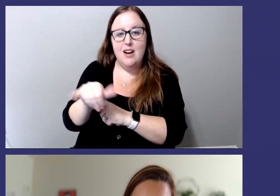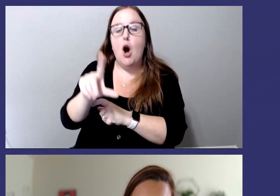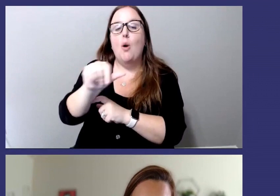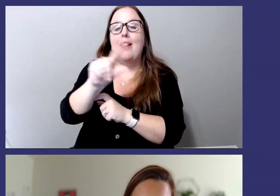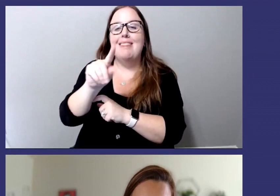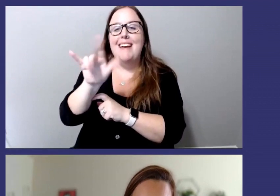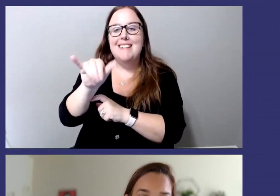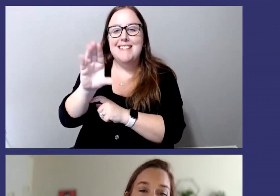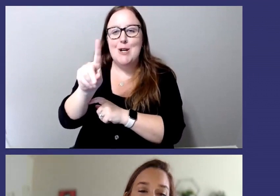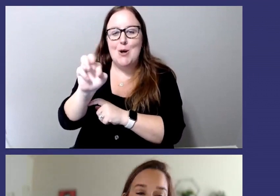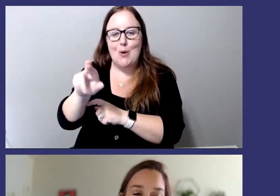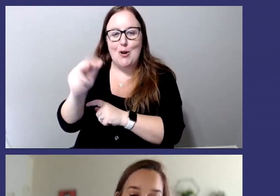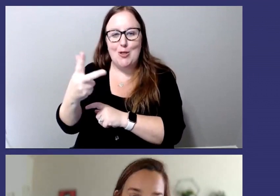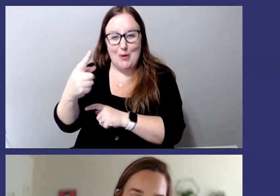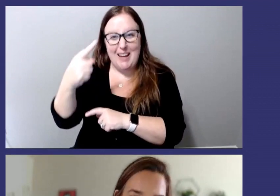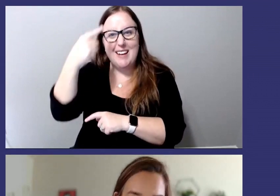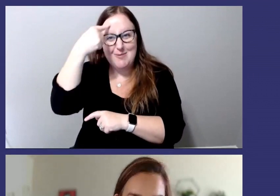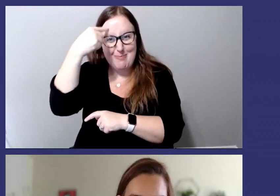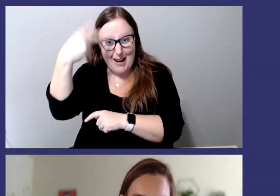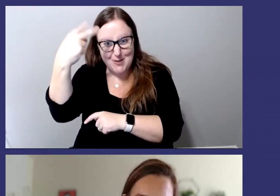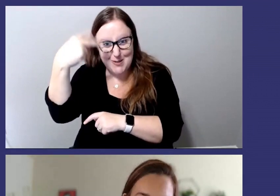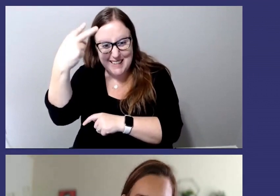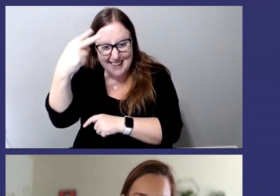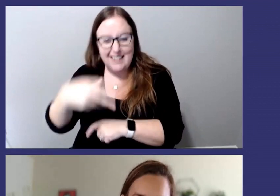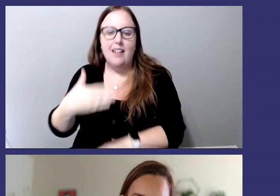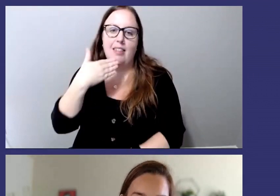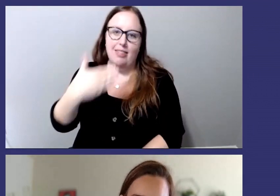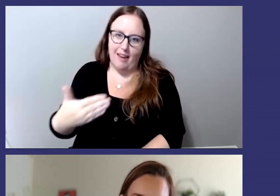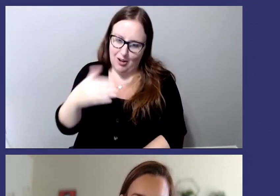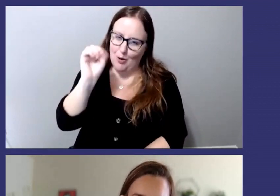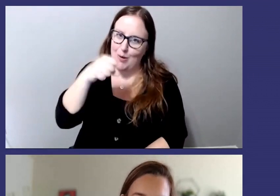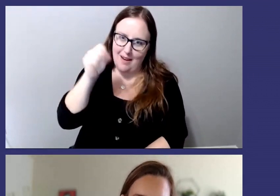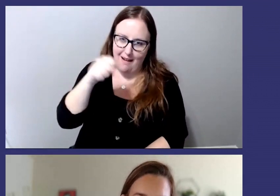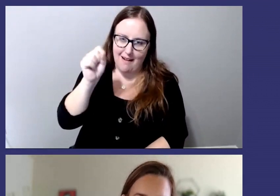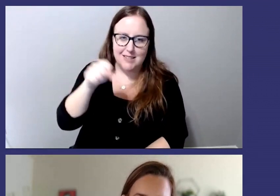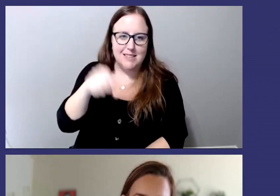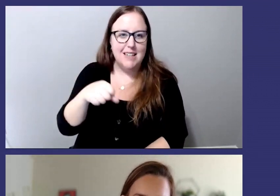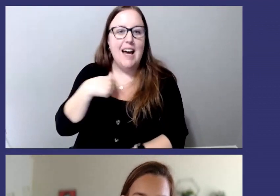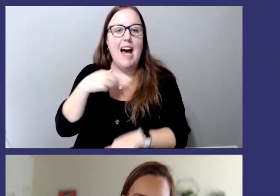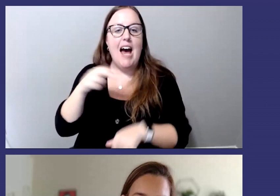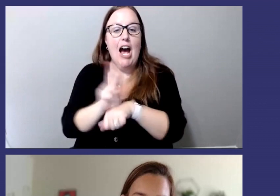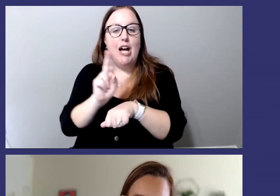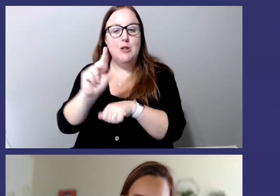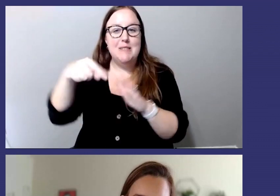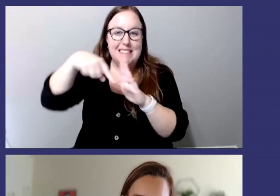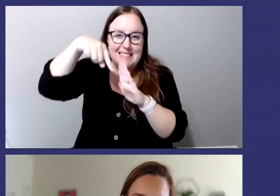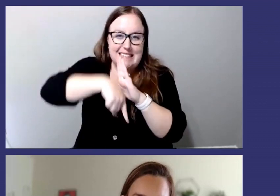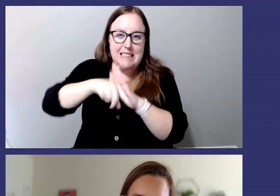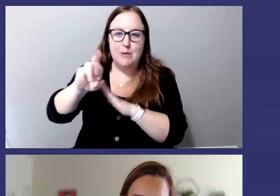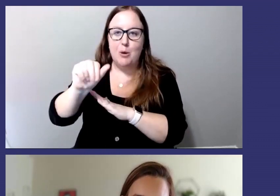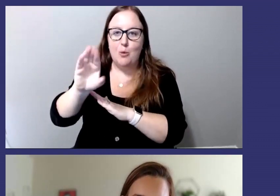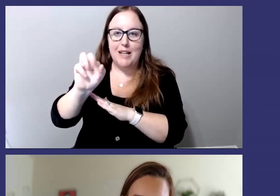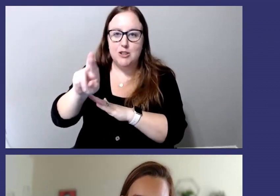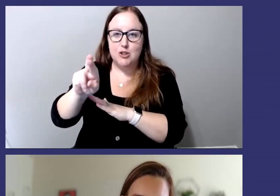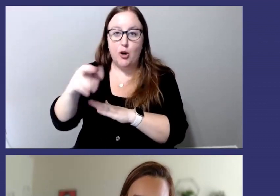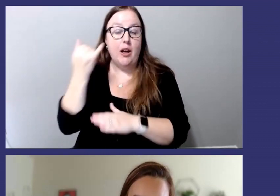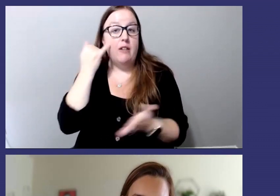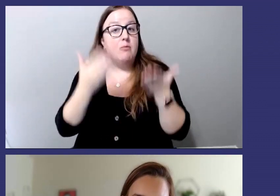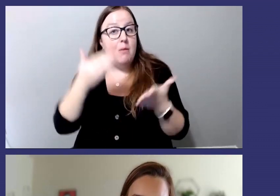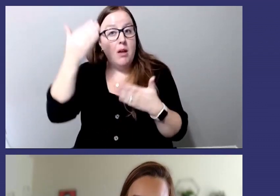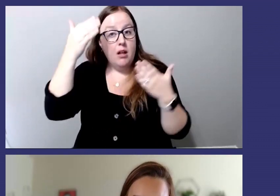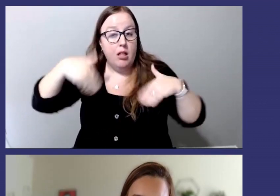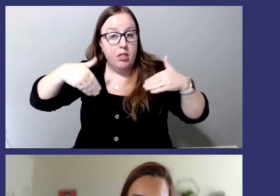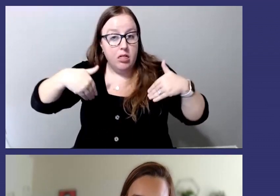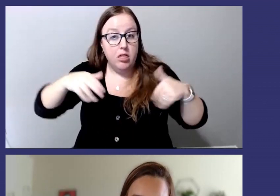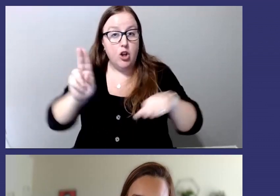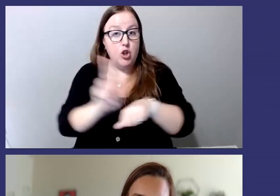my mind. Thank you, Lazy Coder 3, because I've used Deep Racer, and Deep Racer, for those of you who haven't used it, it's a